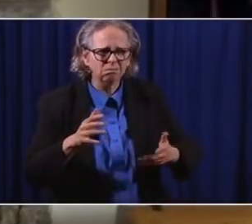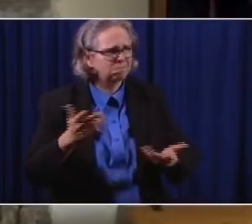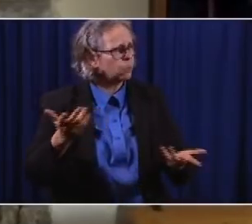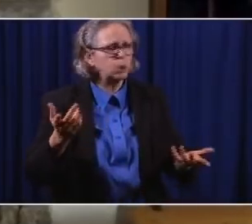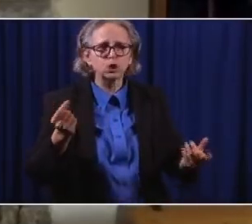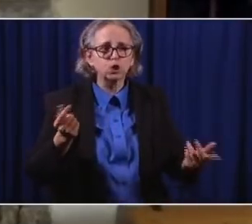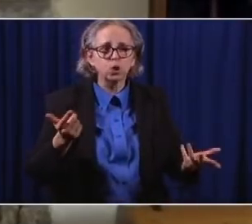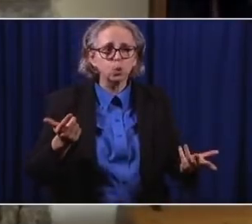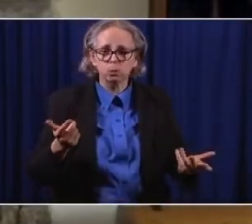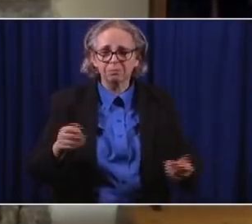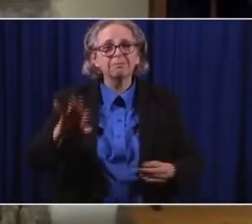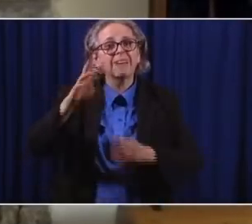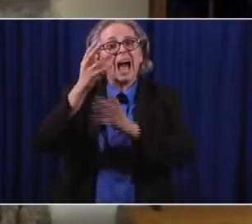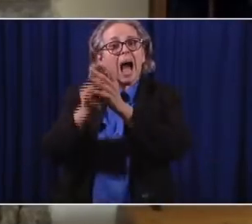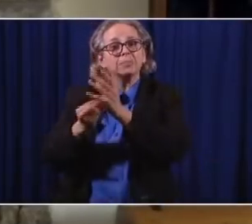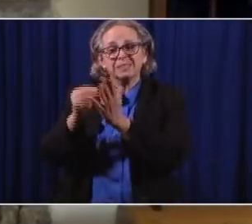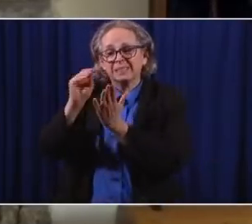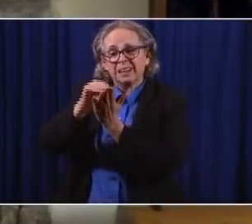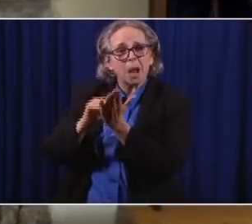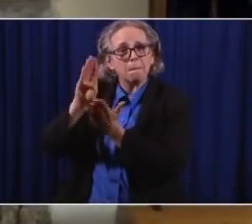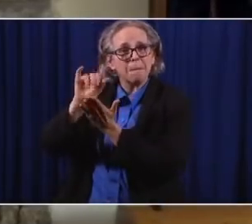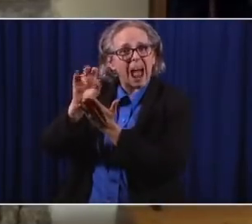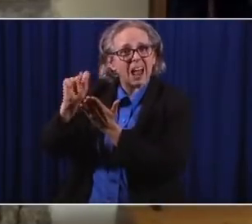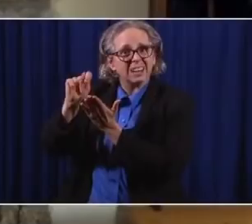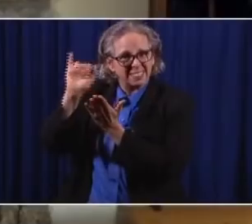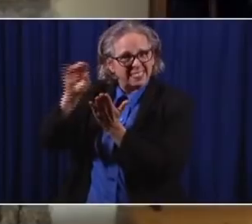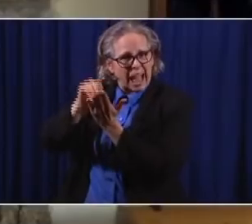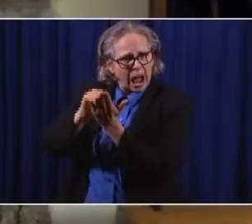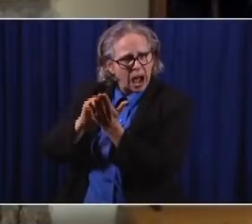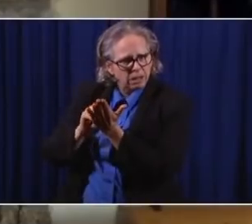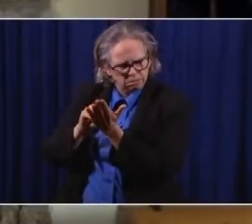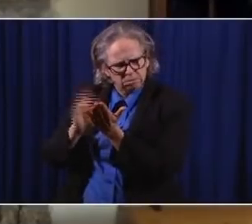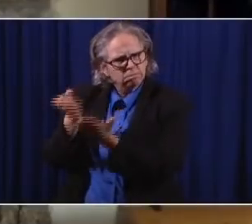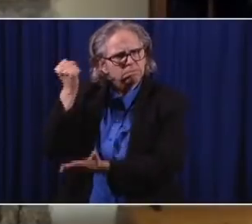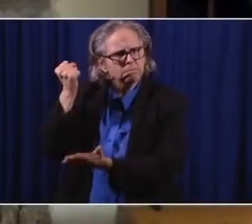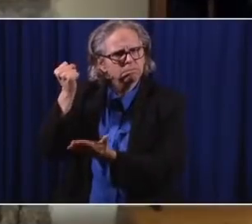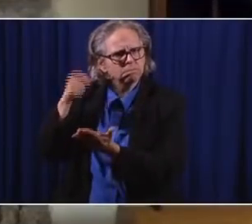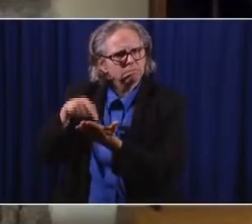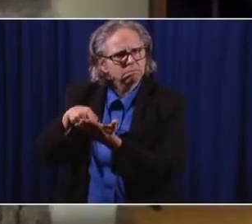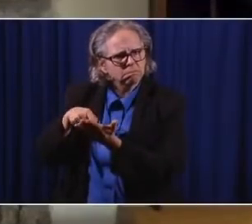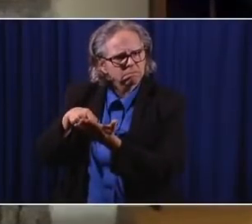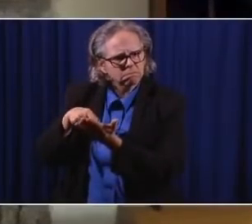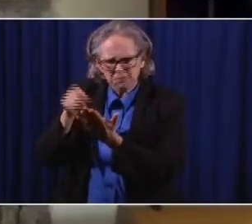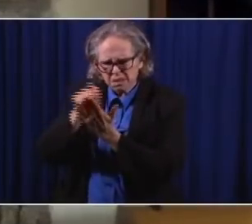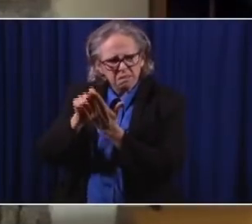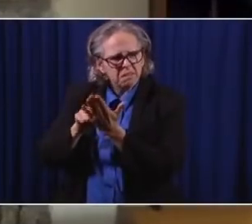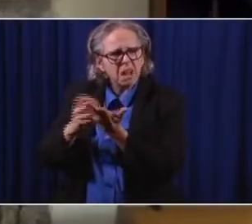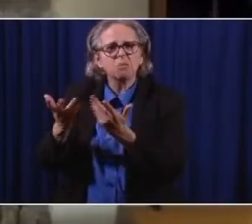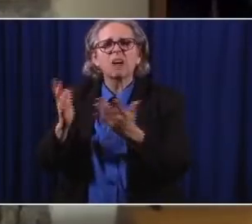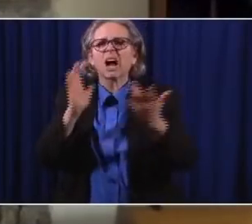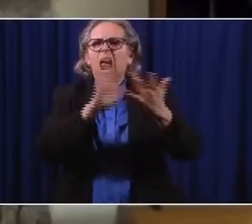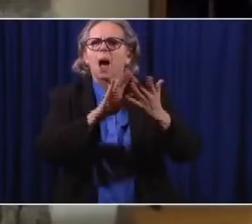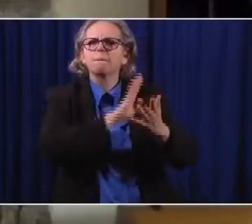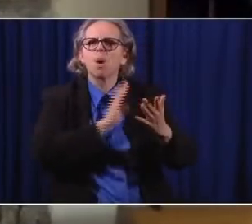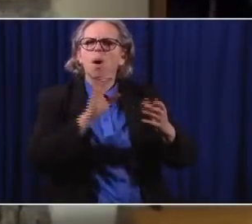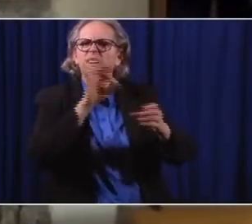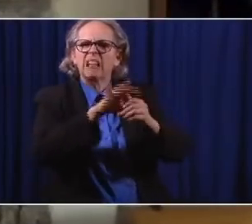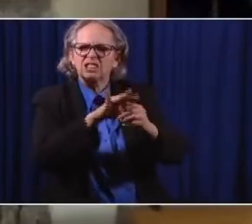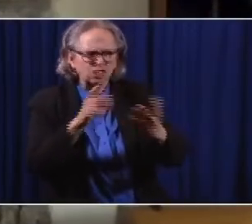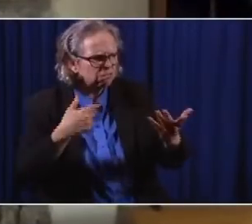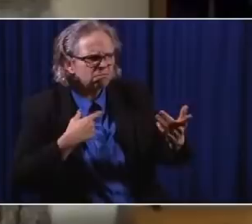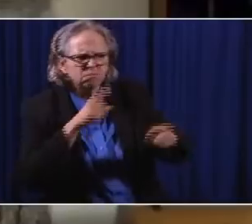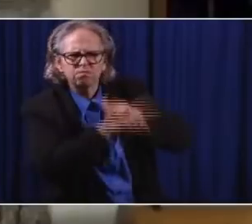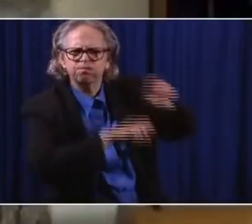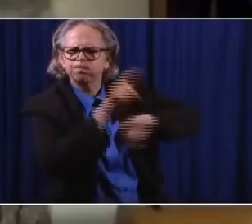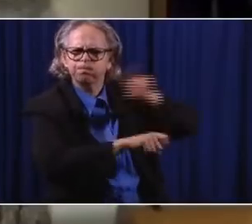concerned about that. If you want to check the Board of Elections and see what kind of line there is next Tuesday at 2:00 or